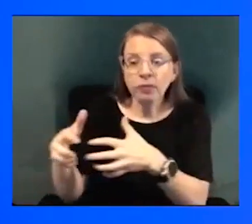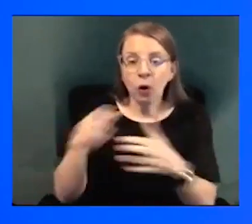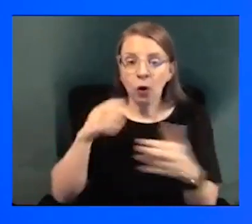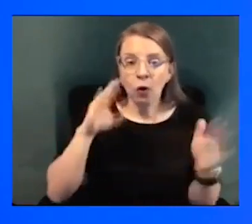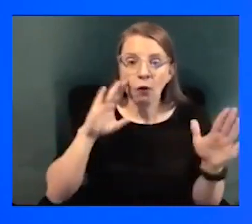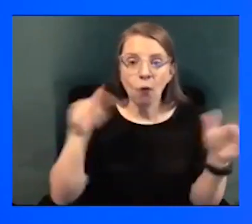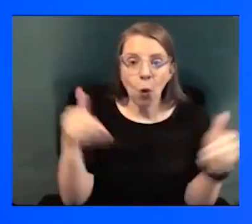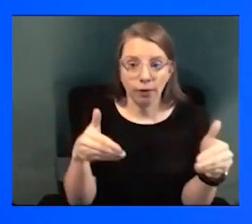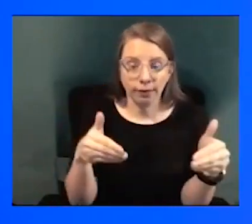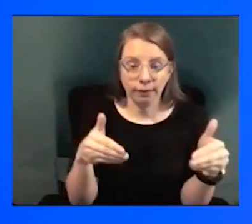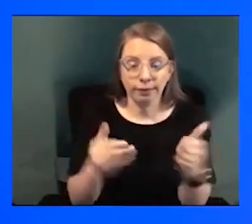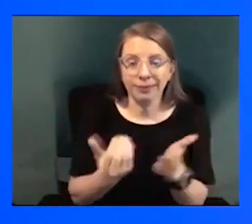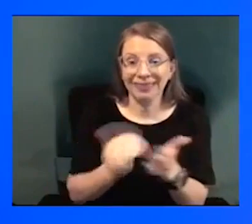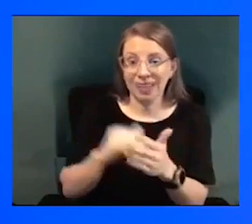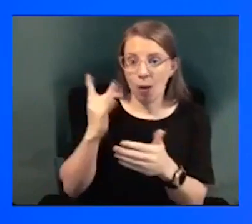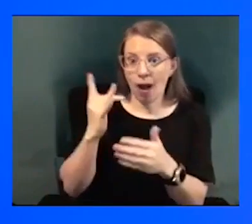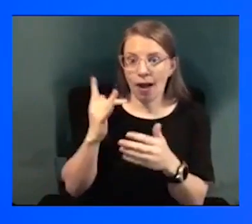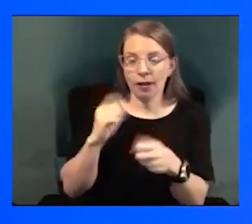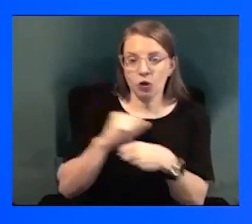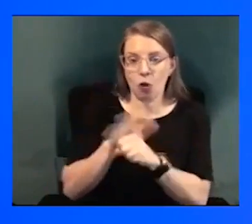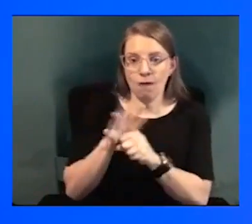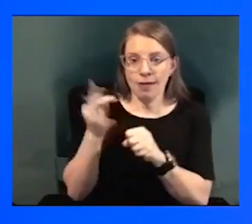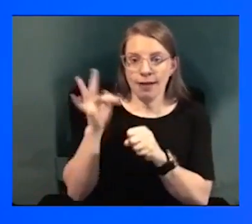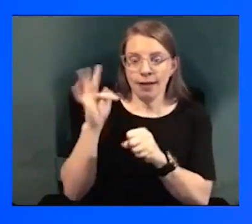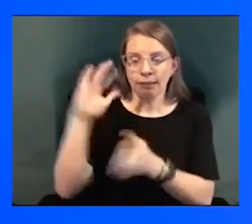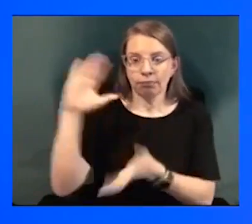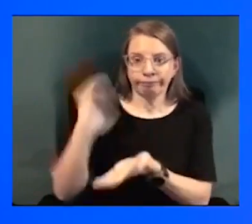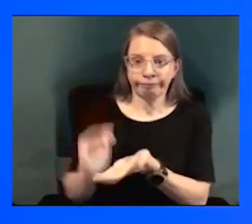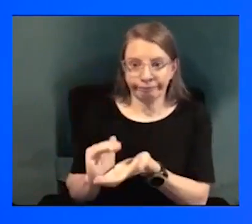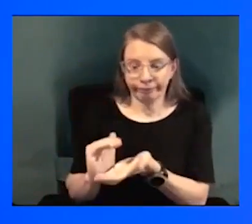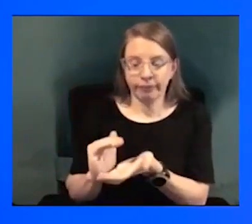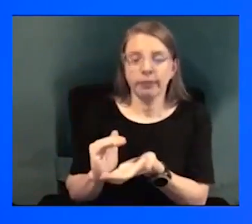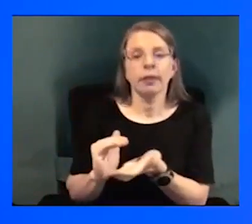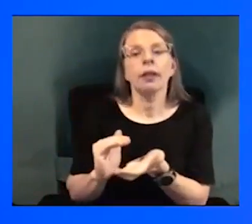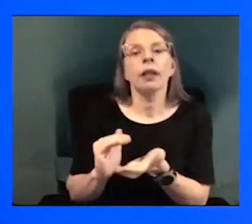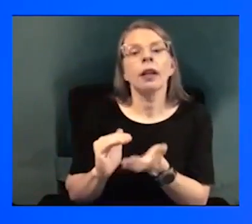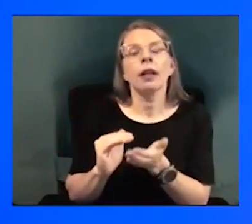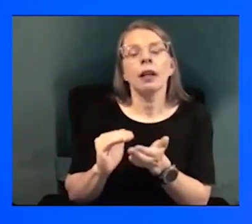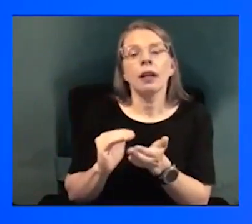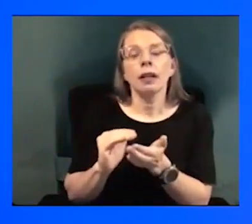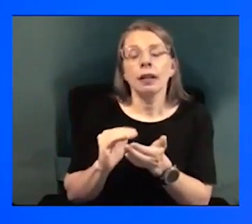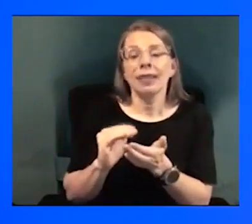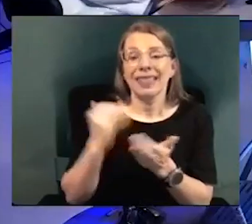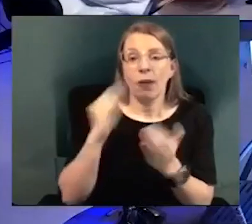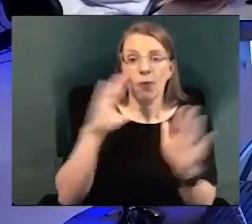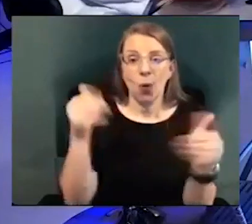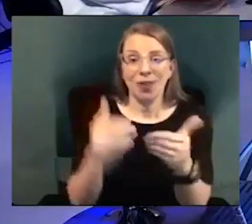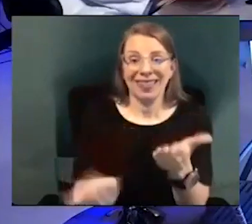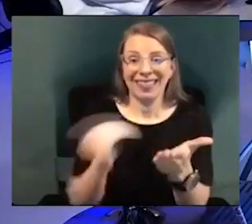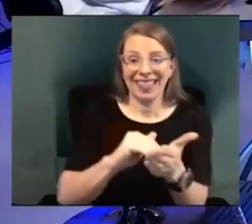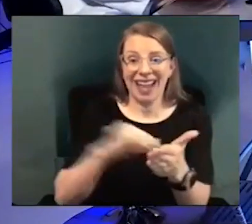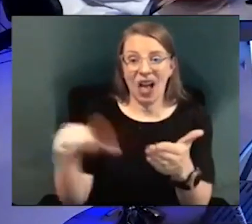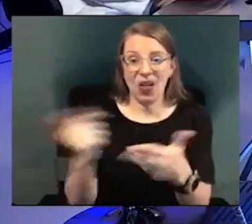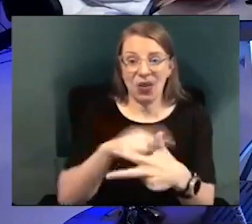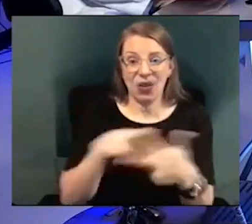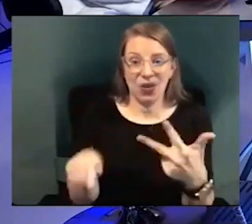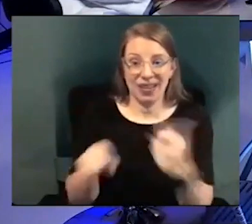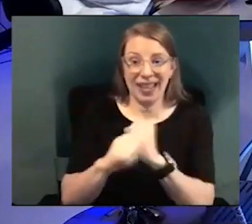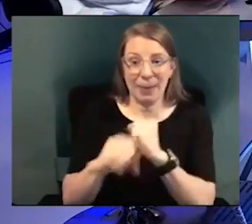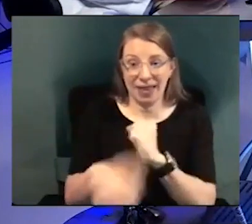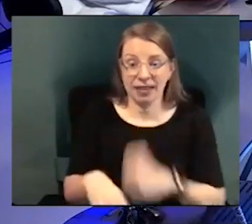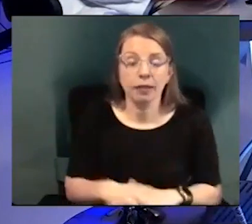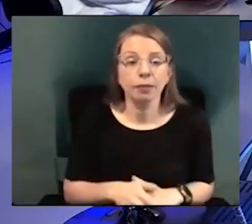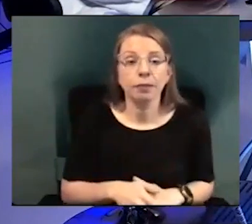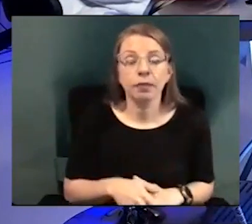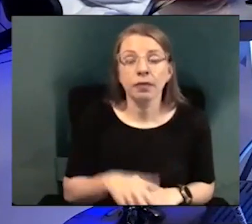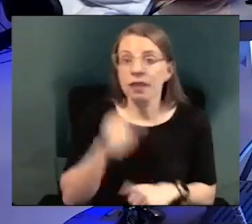this COVID-19 pandemic, but also start to work on those things that were worked on even prior to the pandemic. And and we didn't even touch on the economic